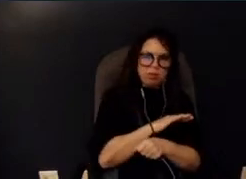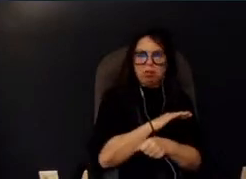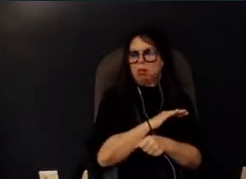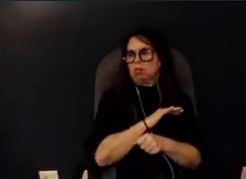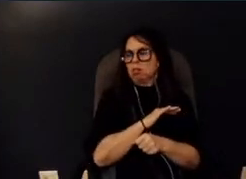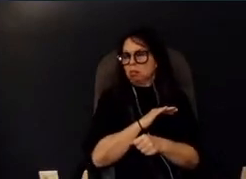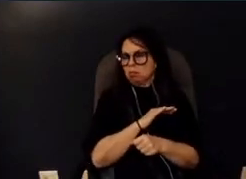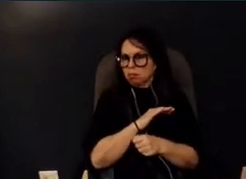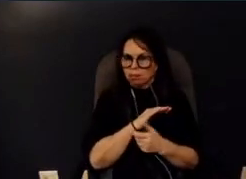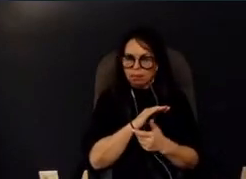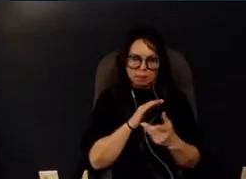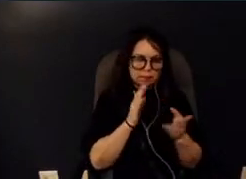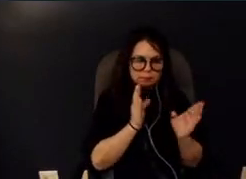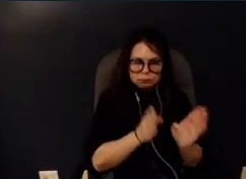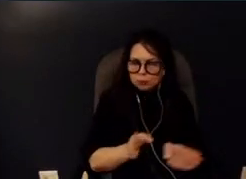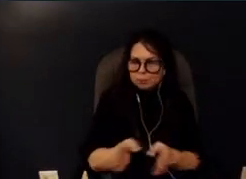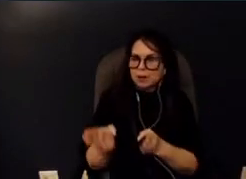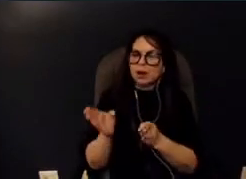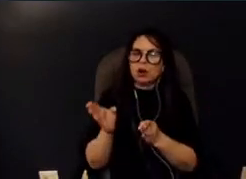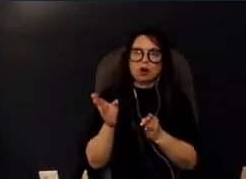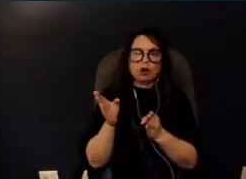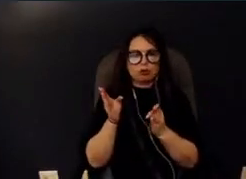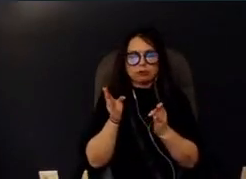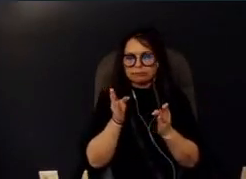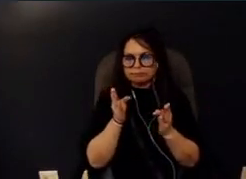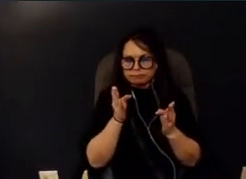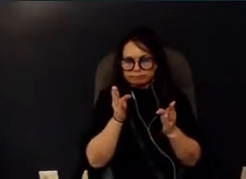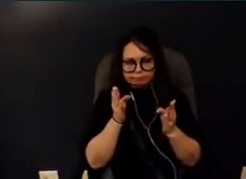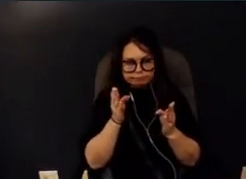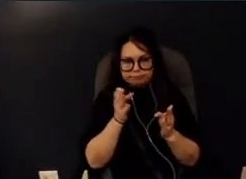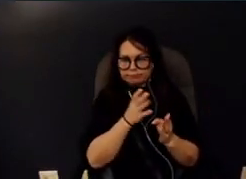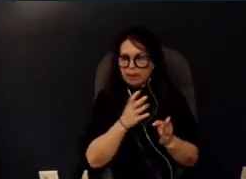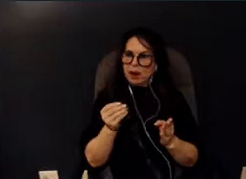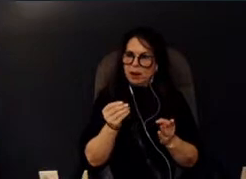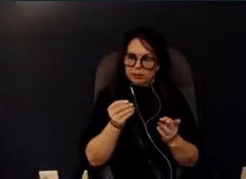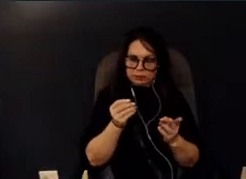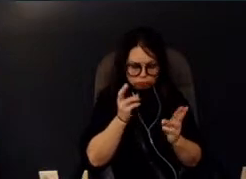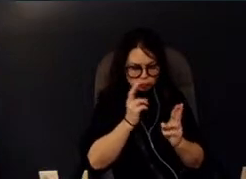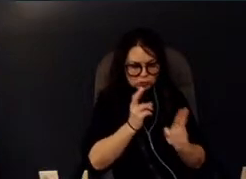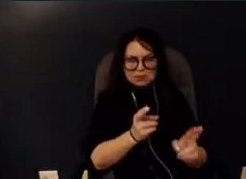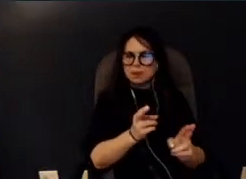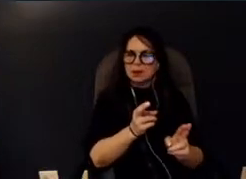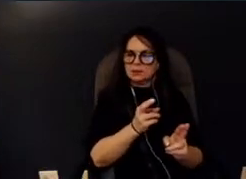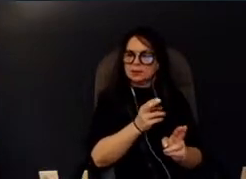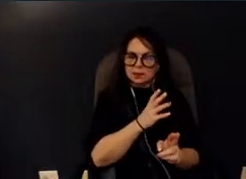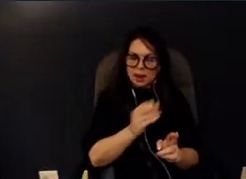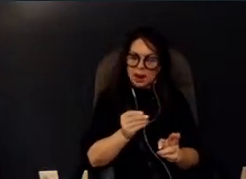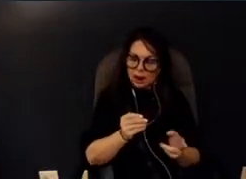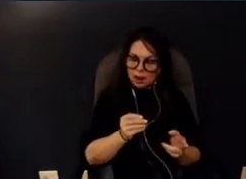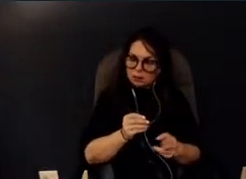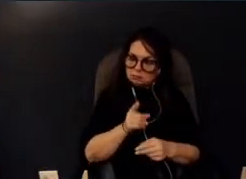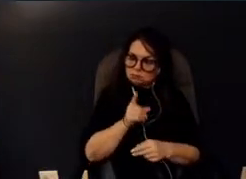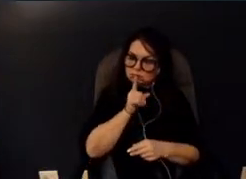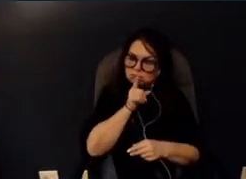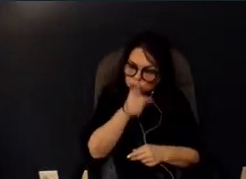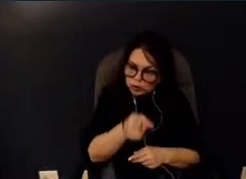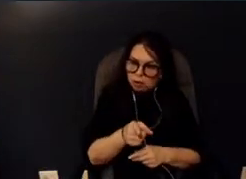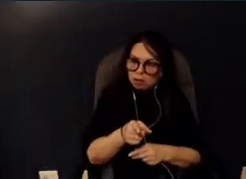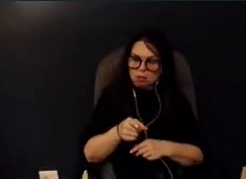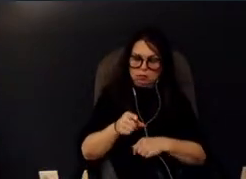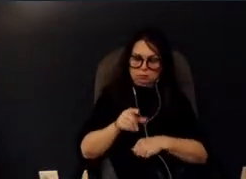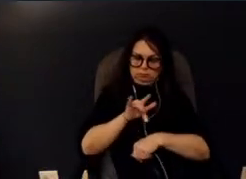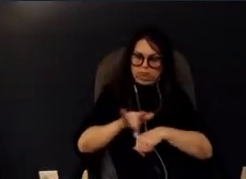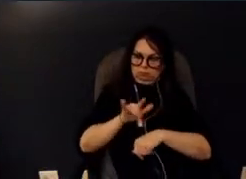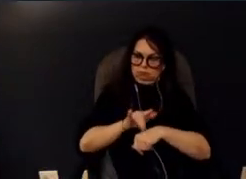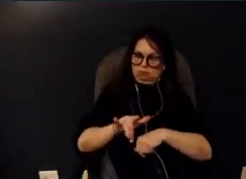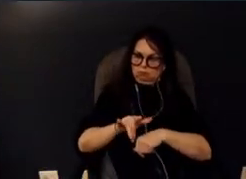prepared and respected and authentic place at the table, until they are driving the strategies